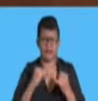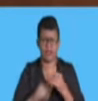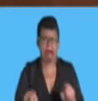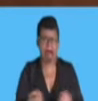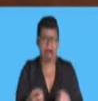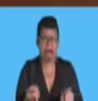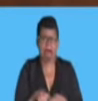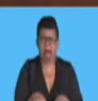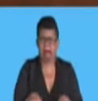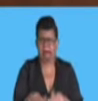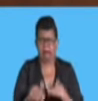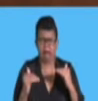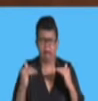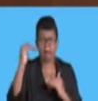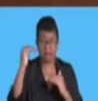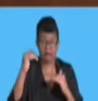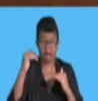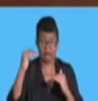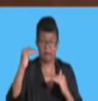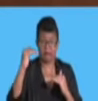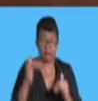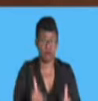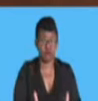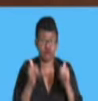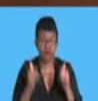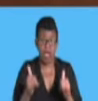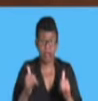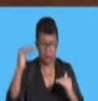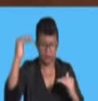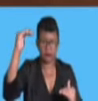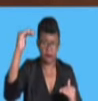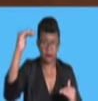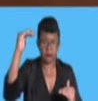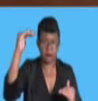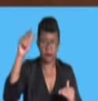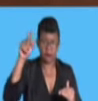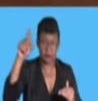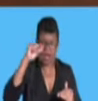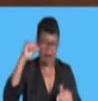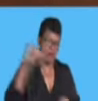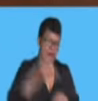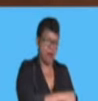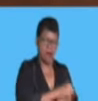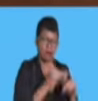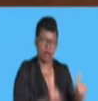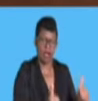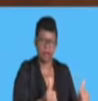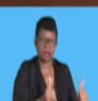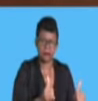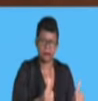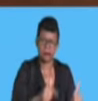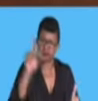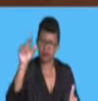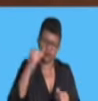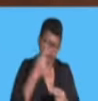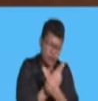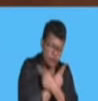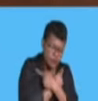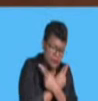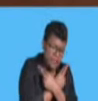judiciary. Therefore, I solemnly confirm that I will do justice to all the people without